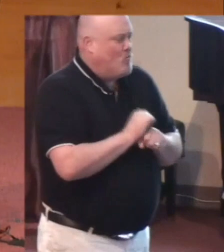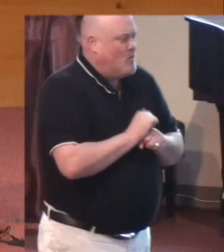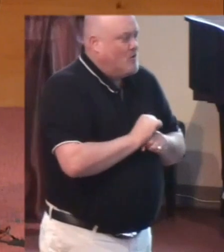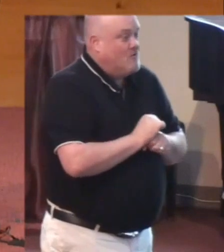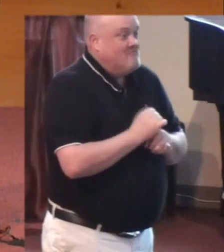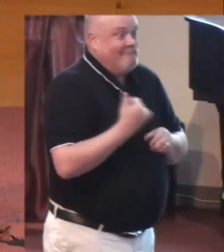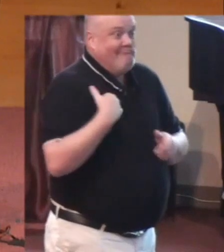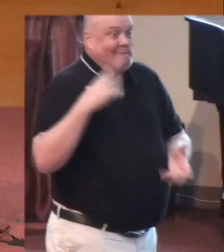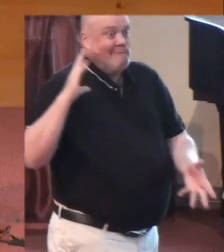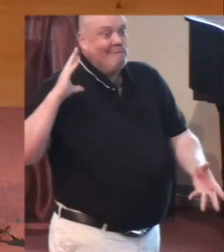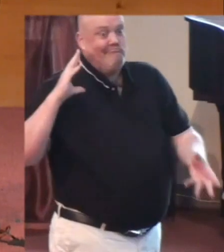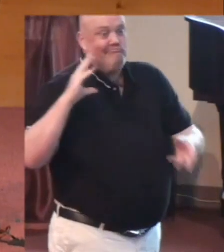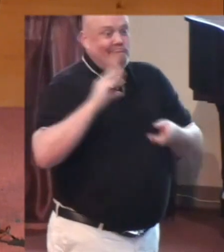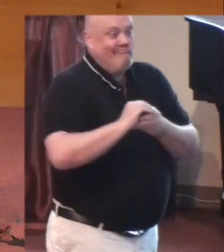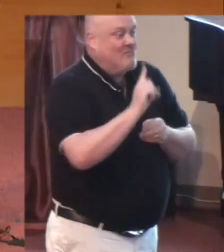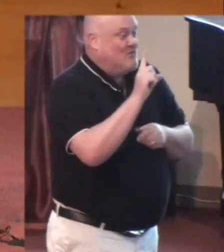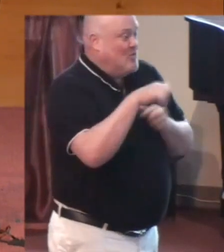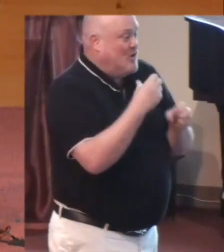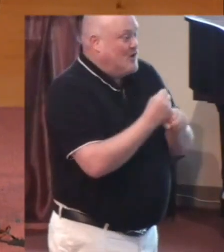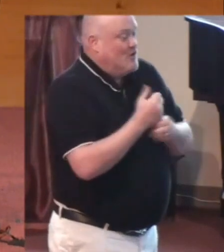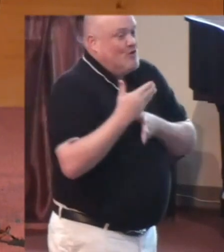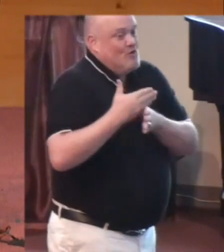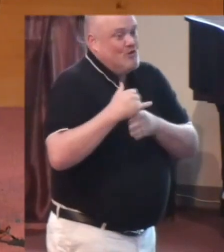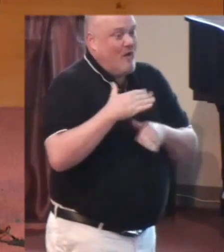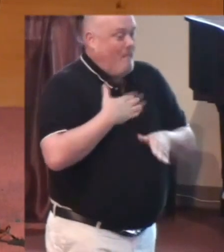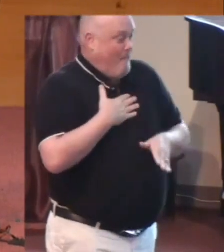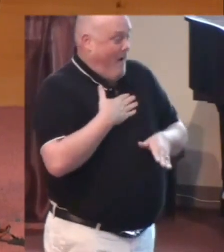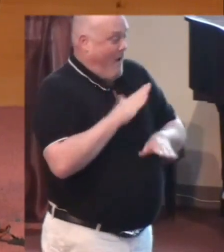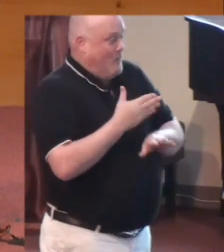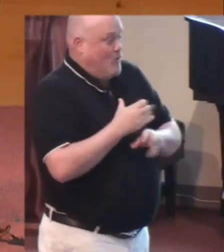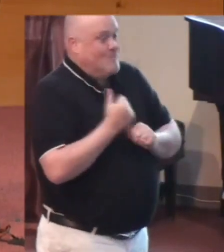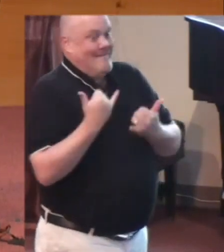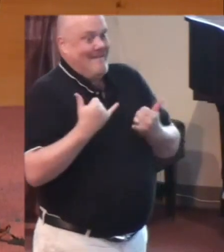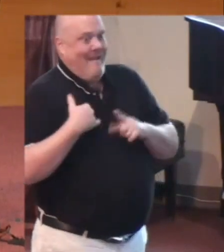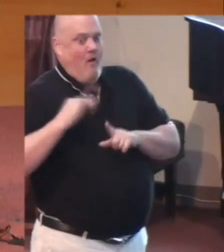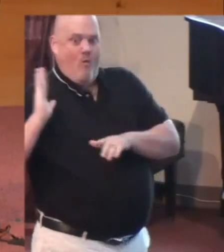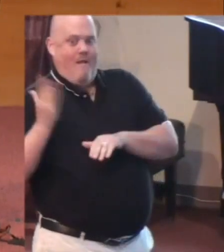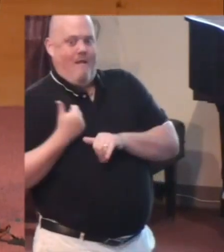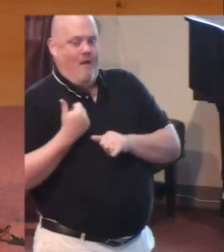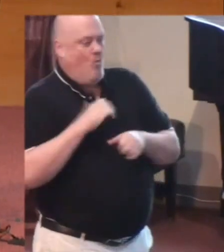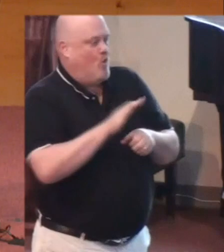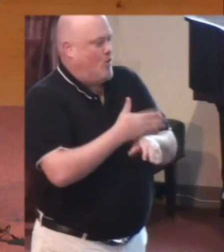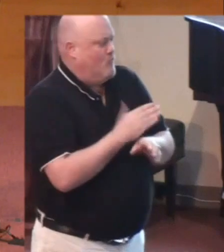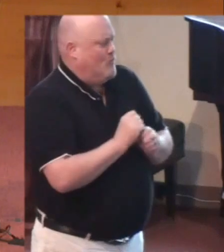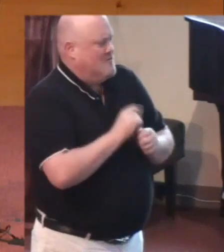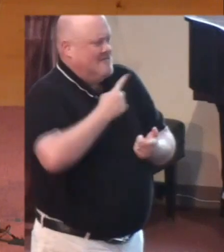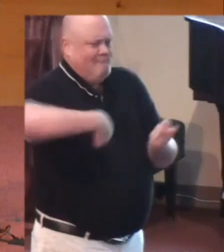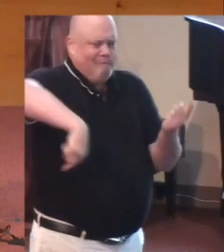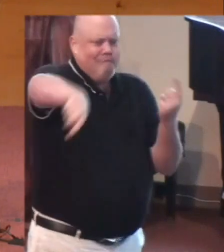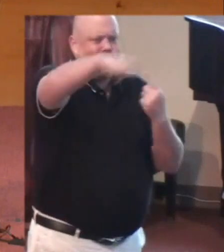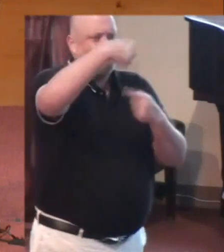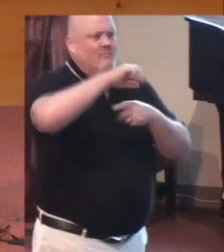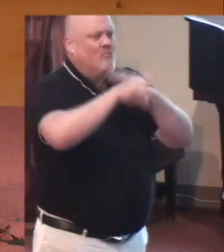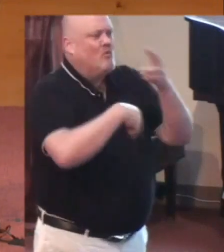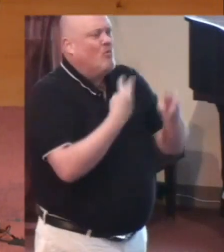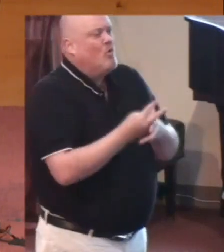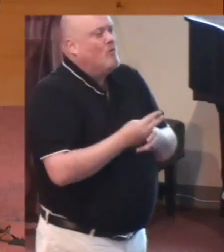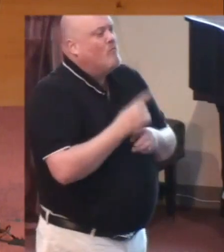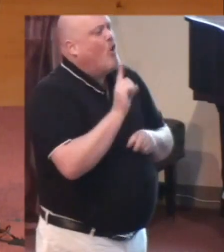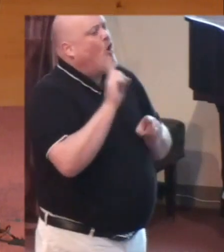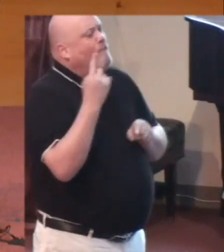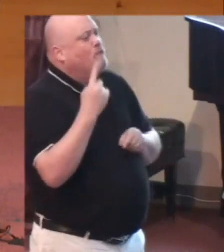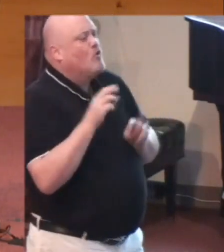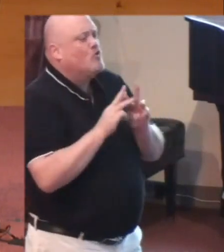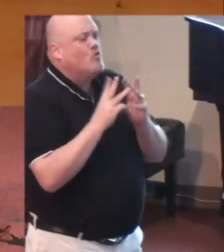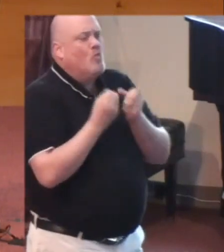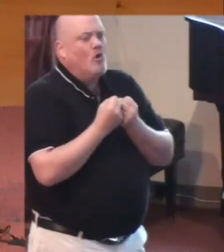last 20 years, he has shared my music and now our music really all over the world. So the first Radical Forgiveness workshop I